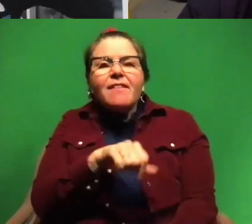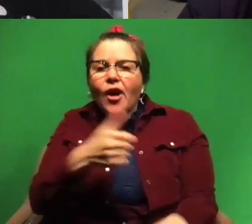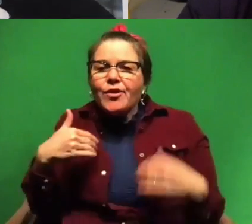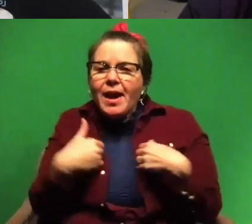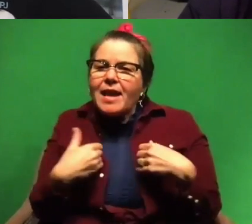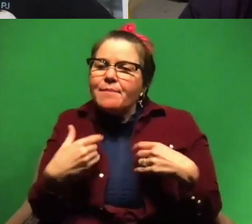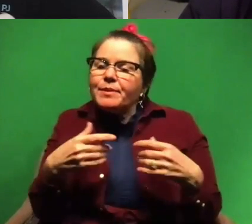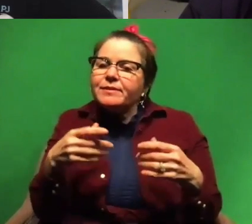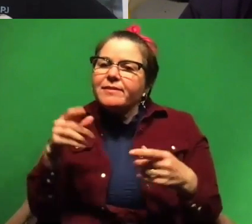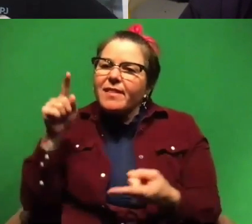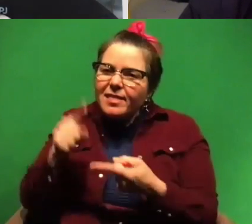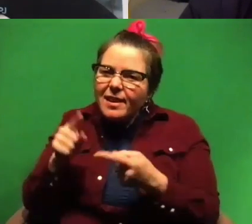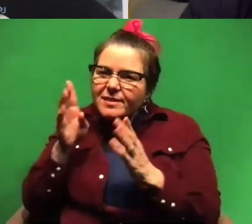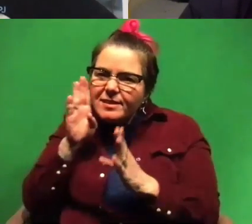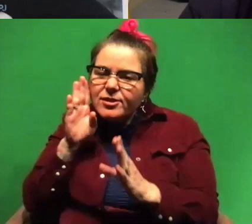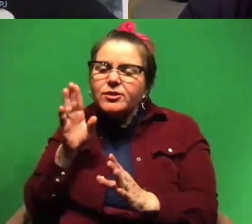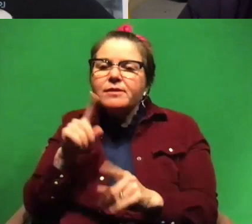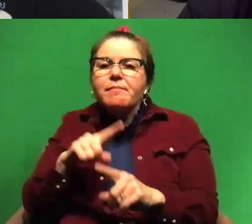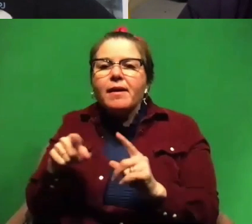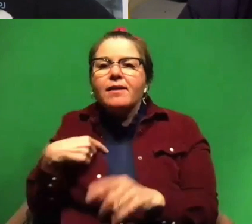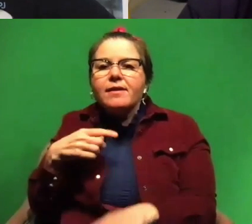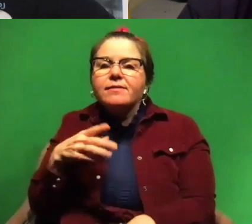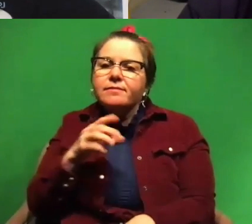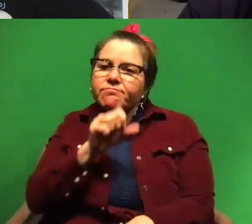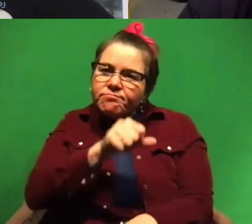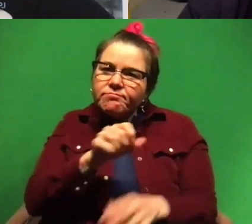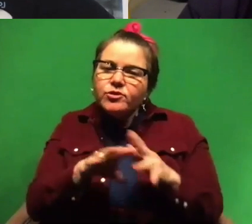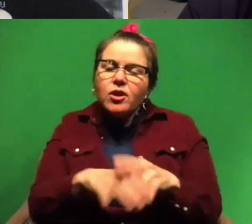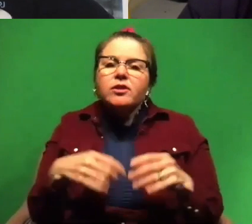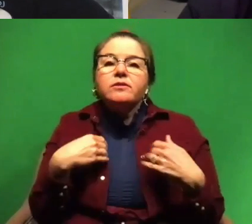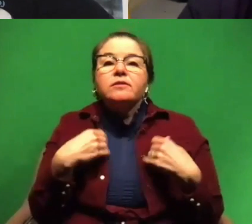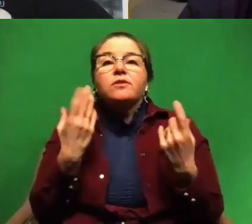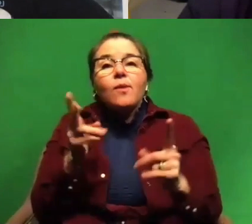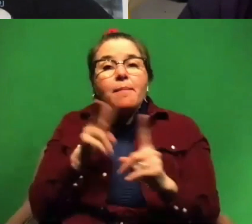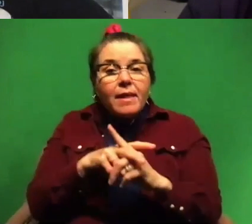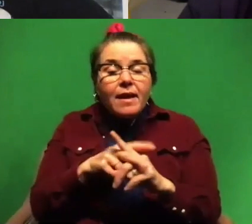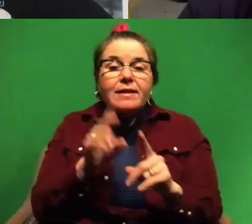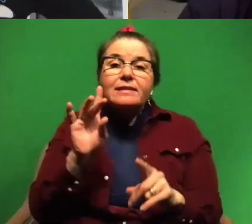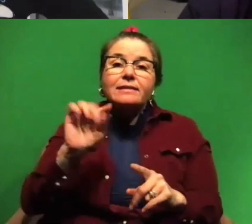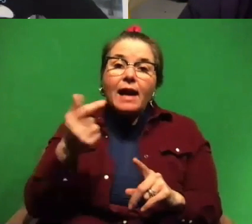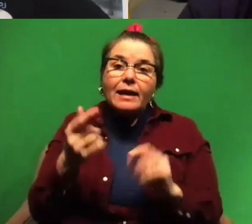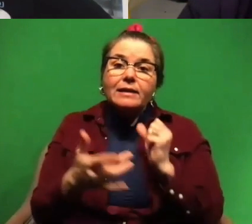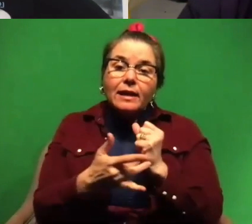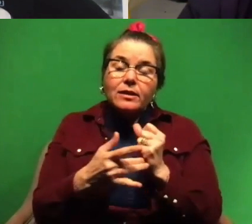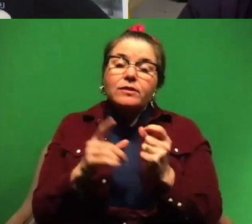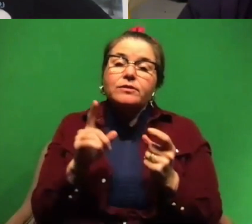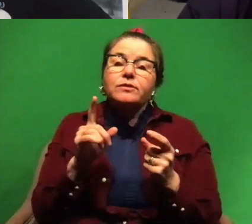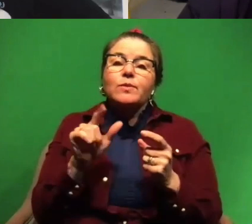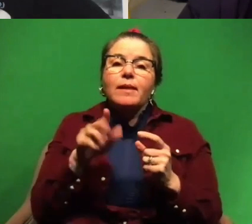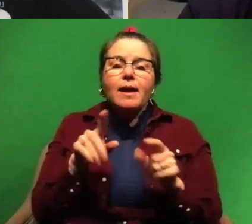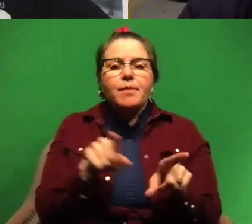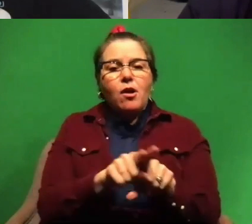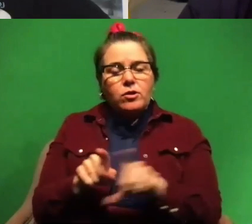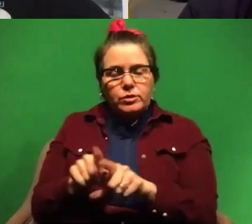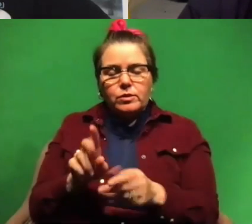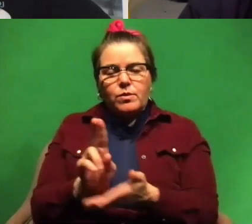less attention. So I decided to apply this tagging technology to a lab also at the